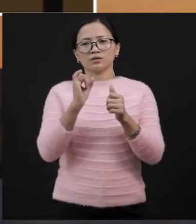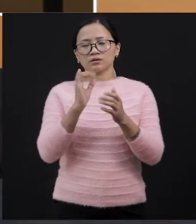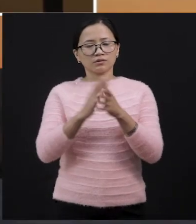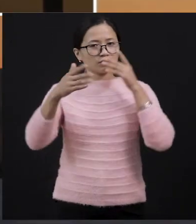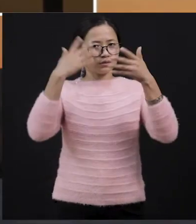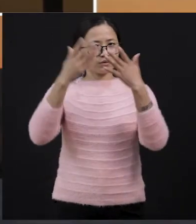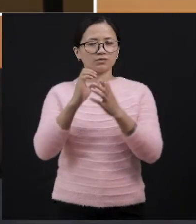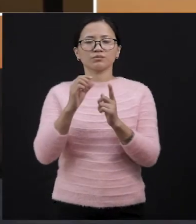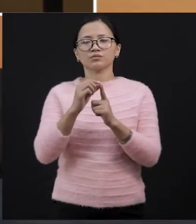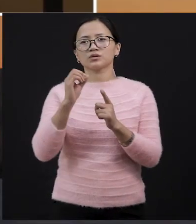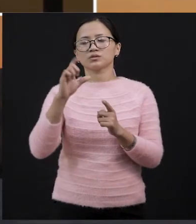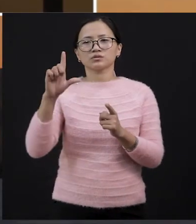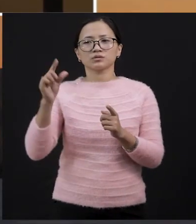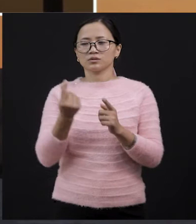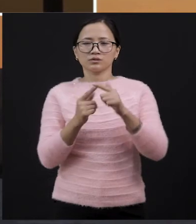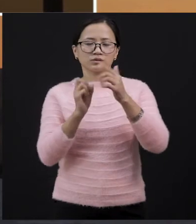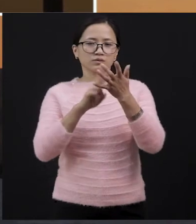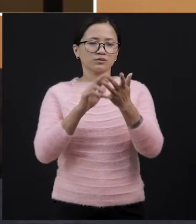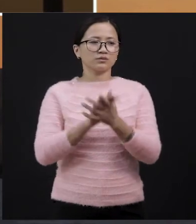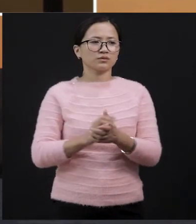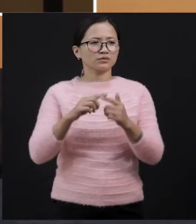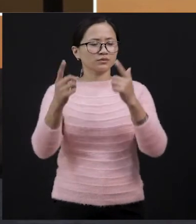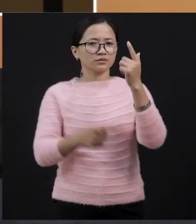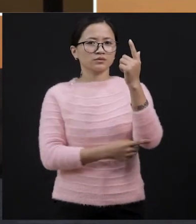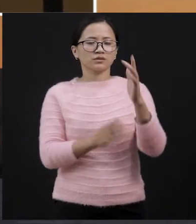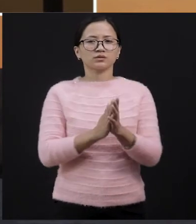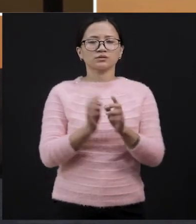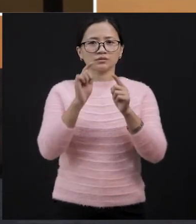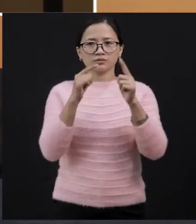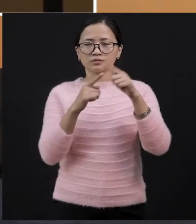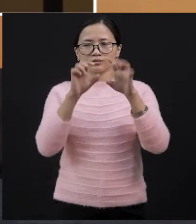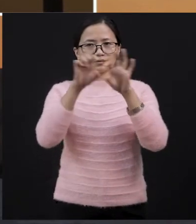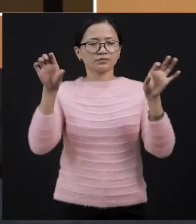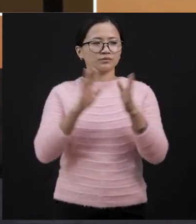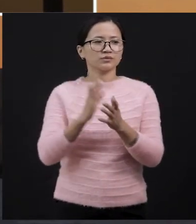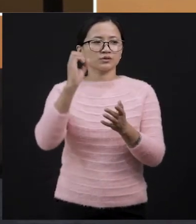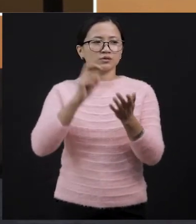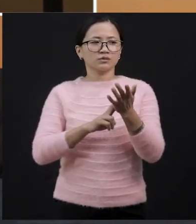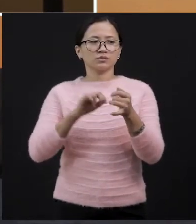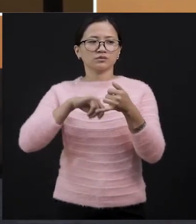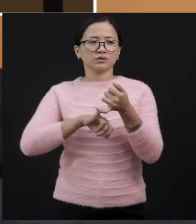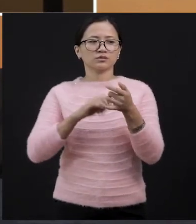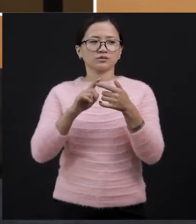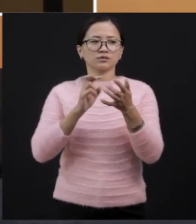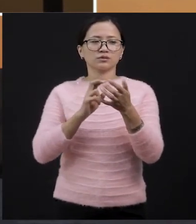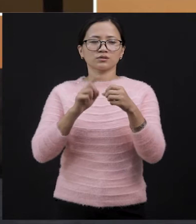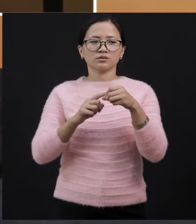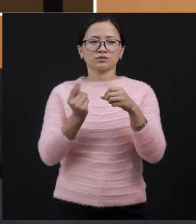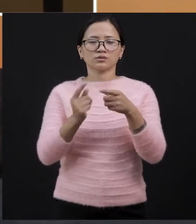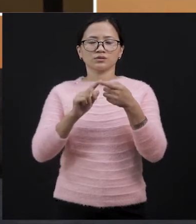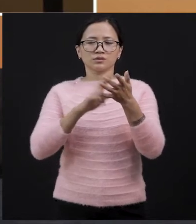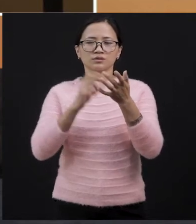Now, the last point, the last topic would be consequences of air